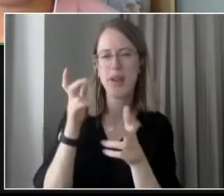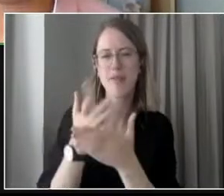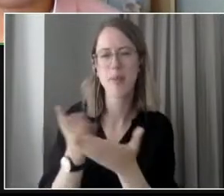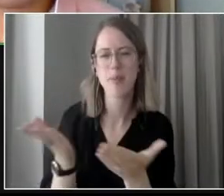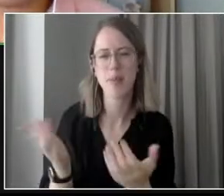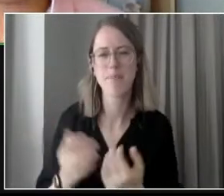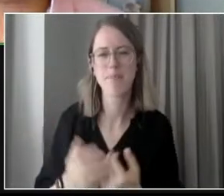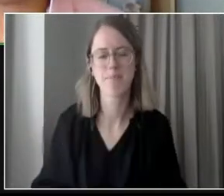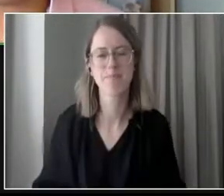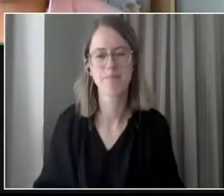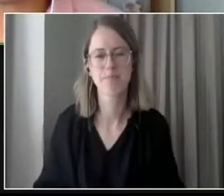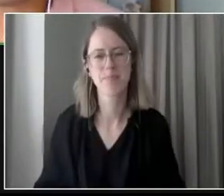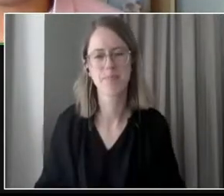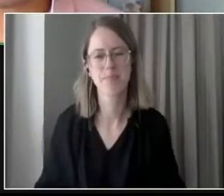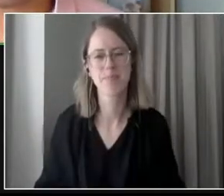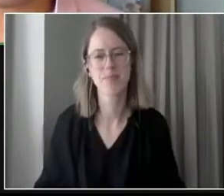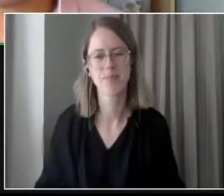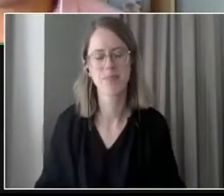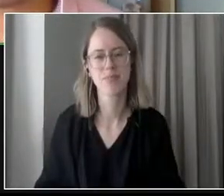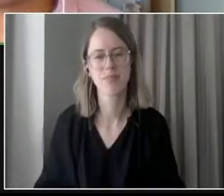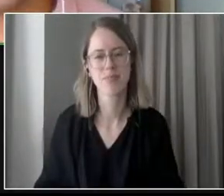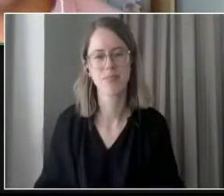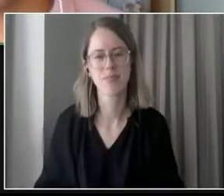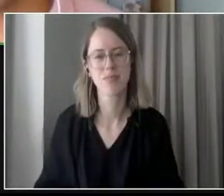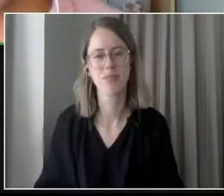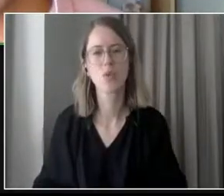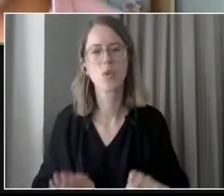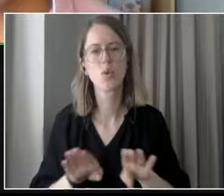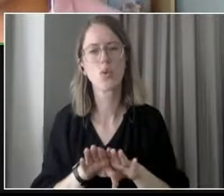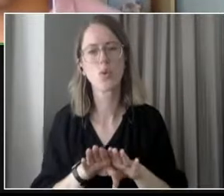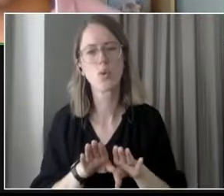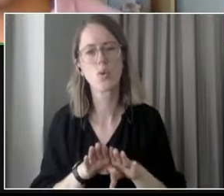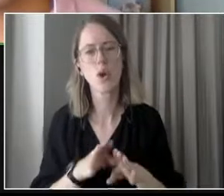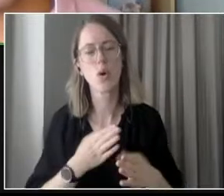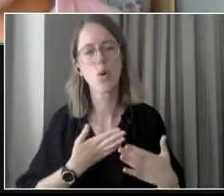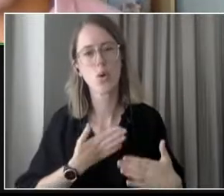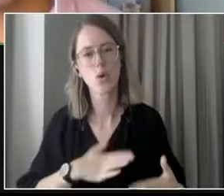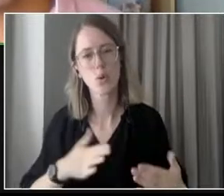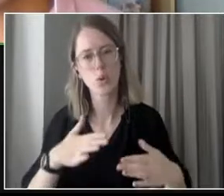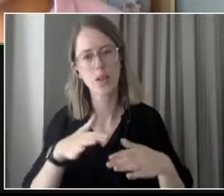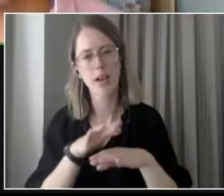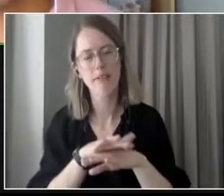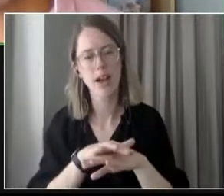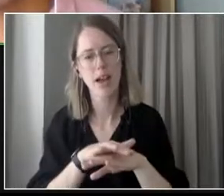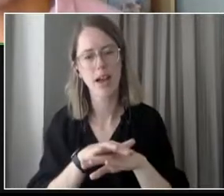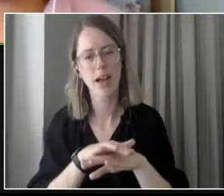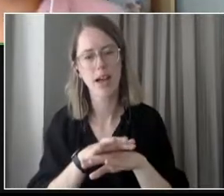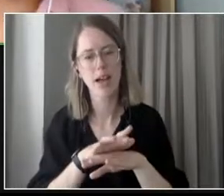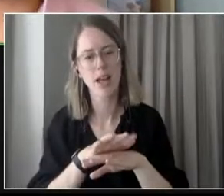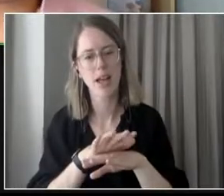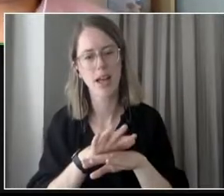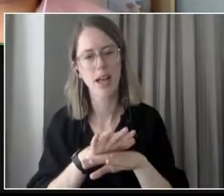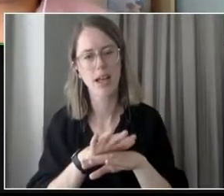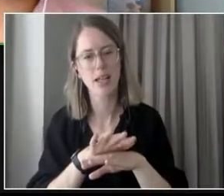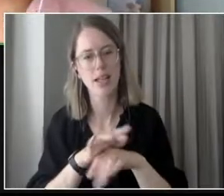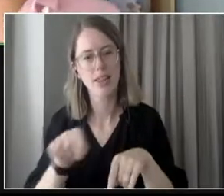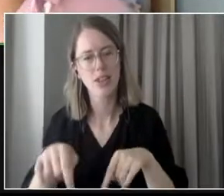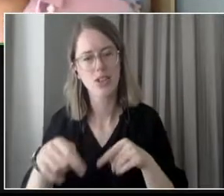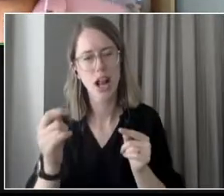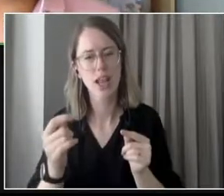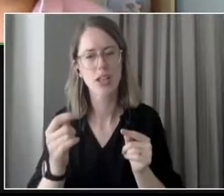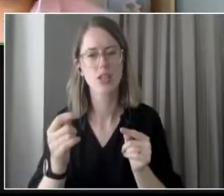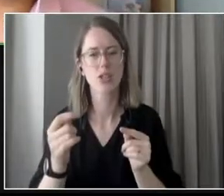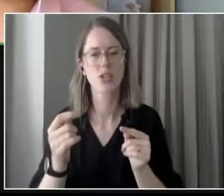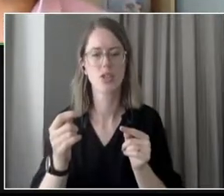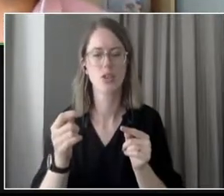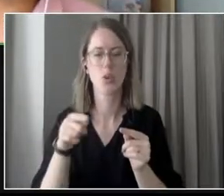as well. And I also just wanted to touch on, the challenge or the wettle